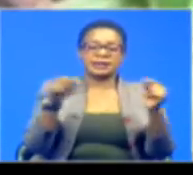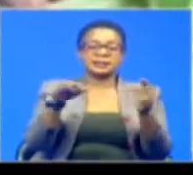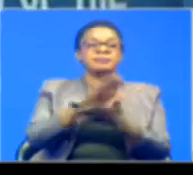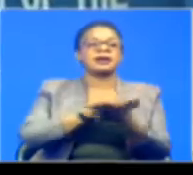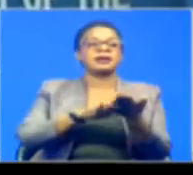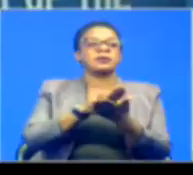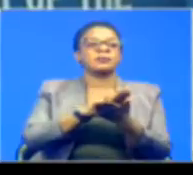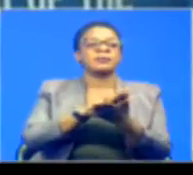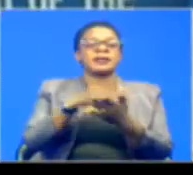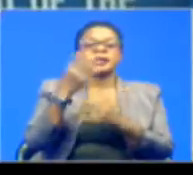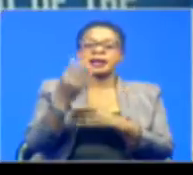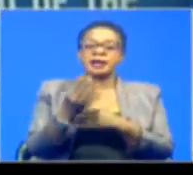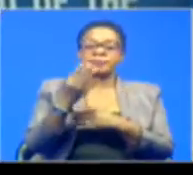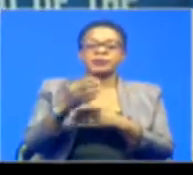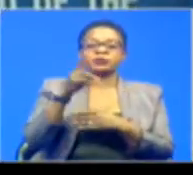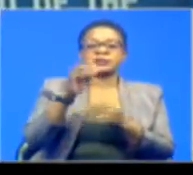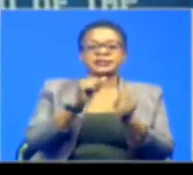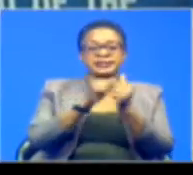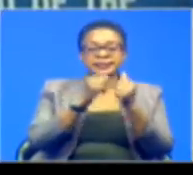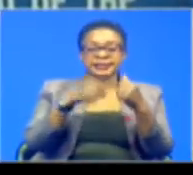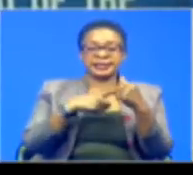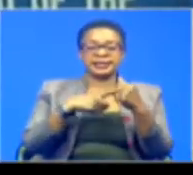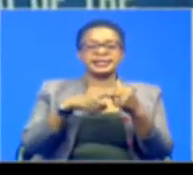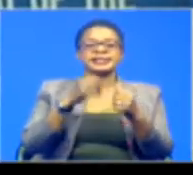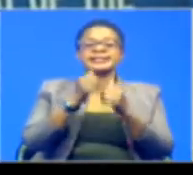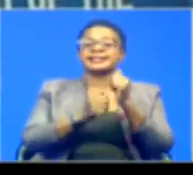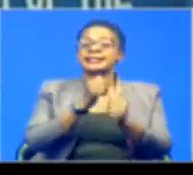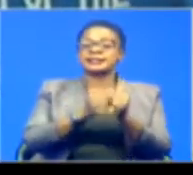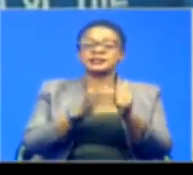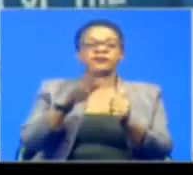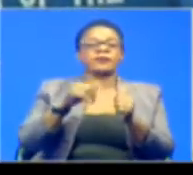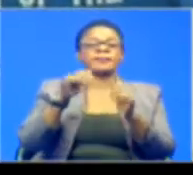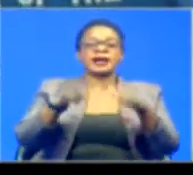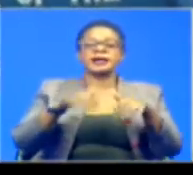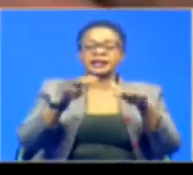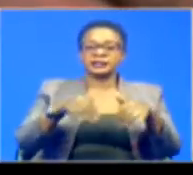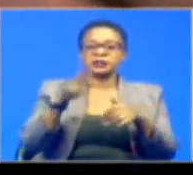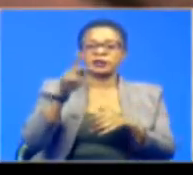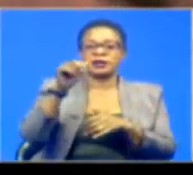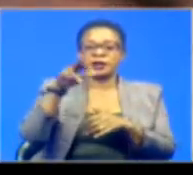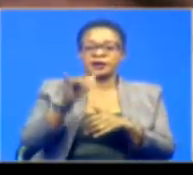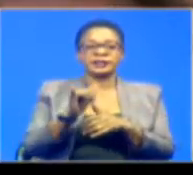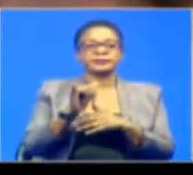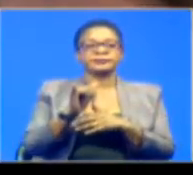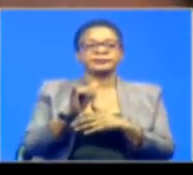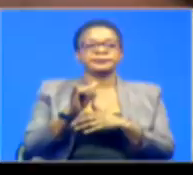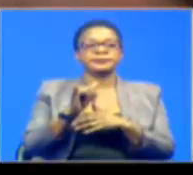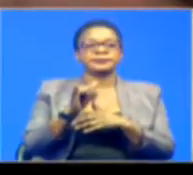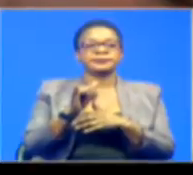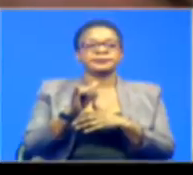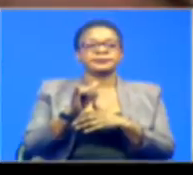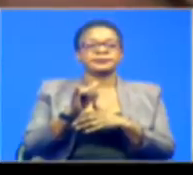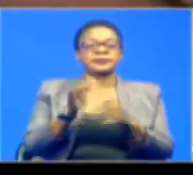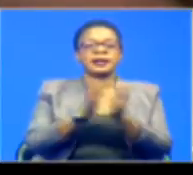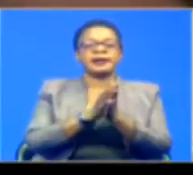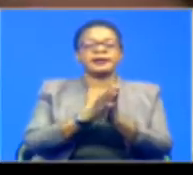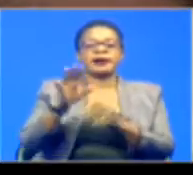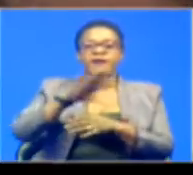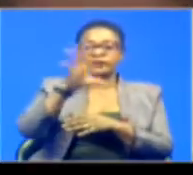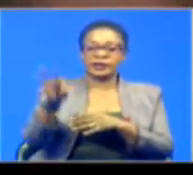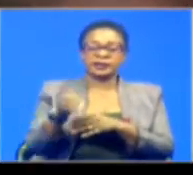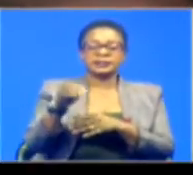in April 2016, scientists from the Kenya Agricultural Livestock and Research Organization and the African